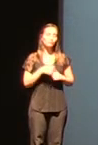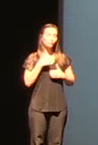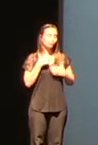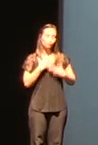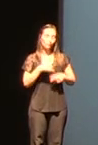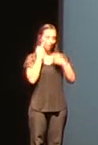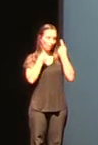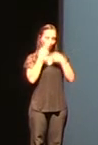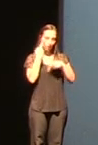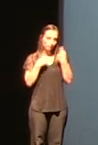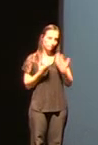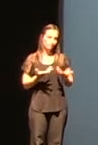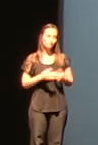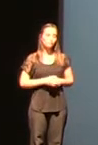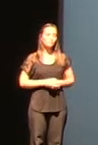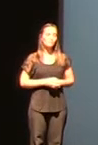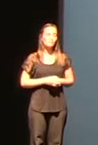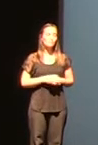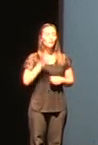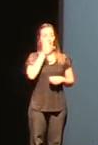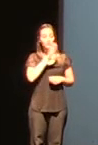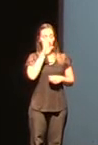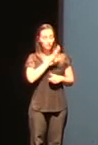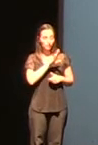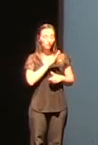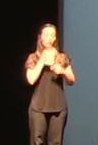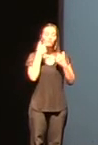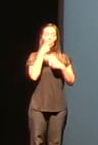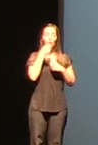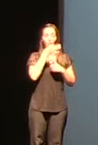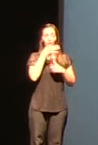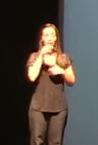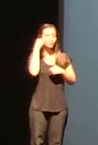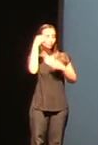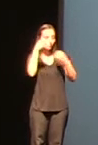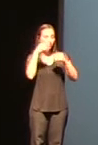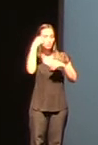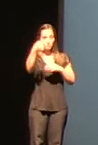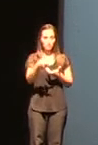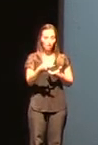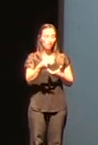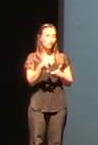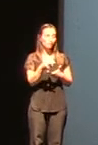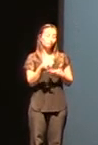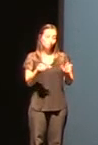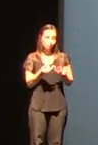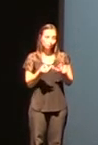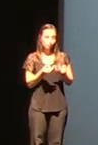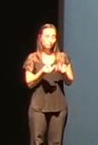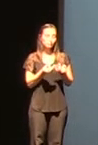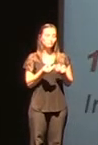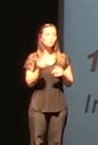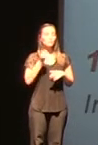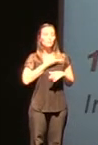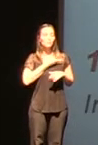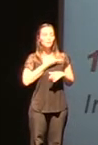cry. So if we think that it's having special education, segregated education is having a benign effect, we have to begin